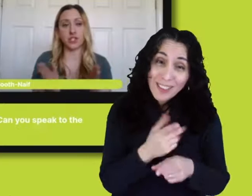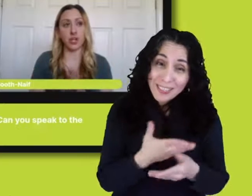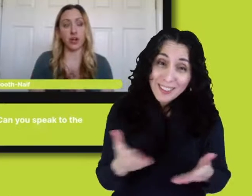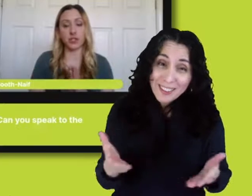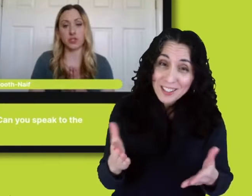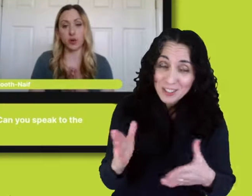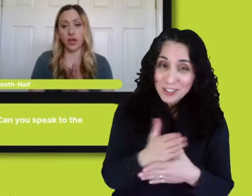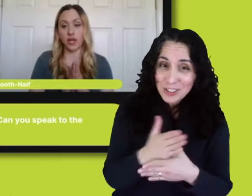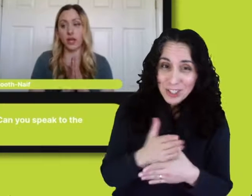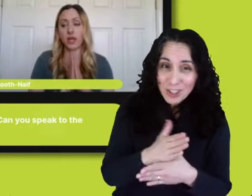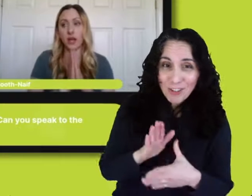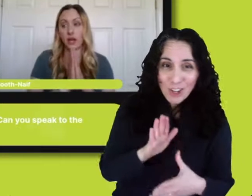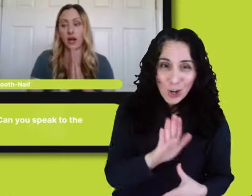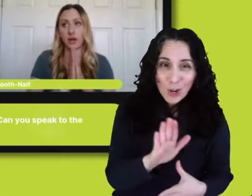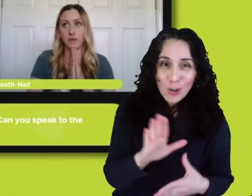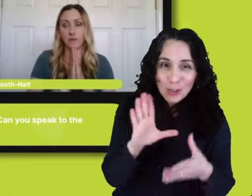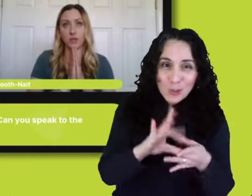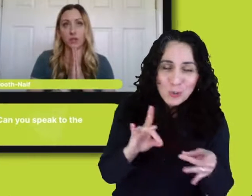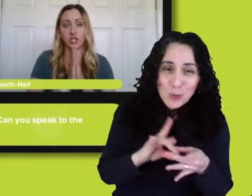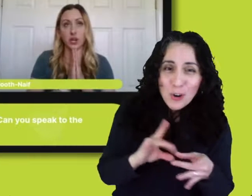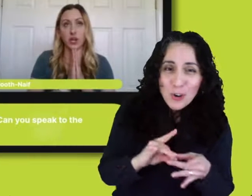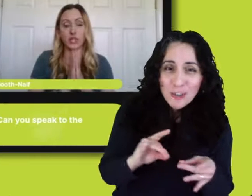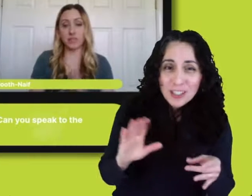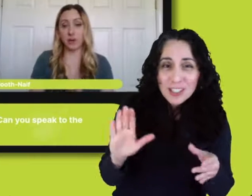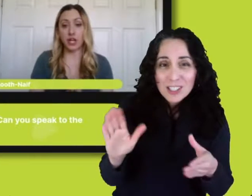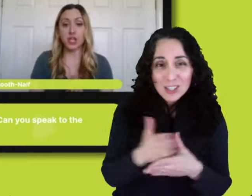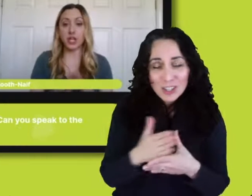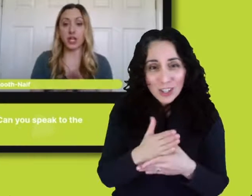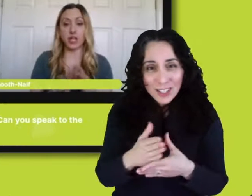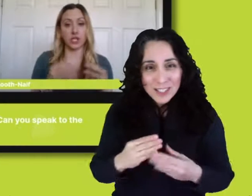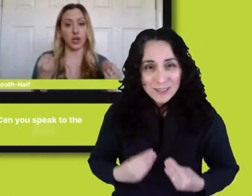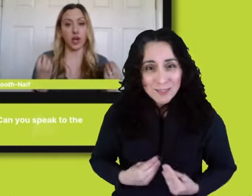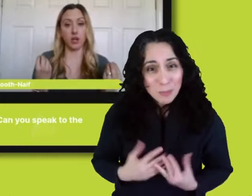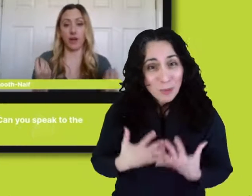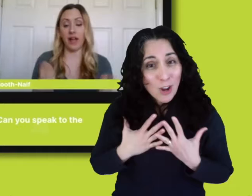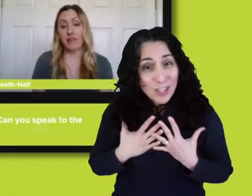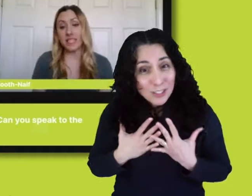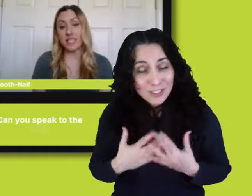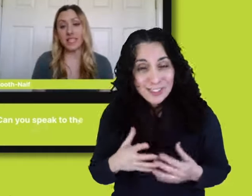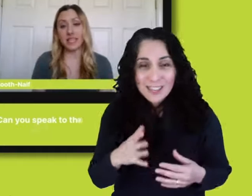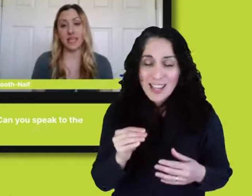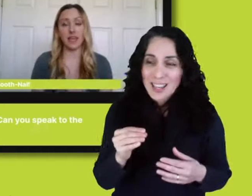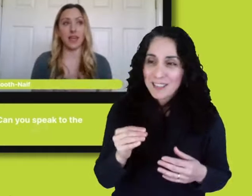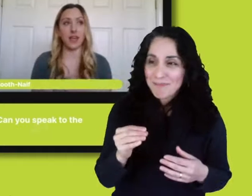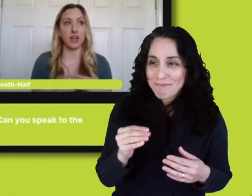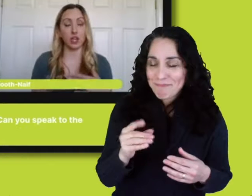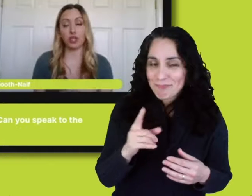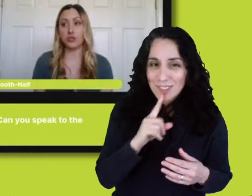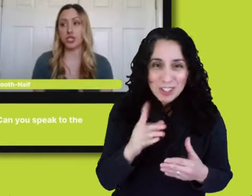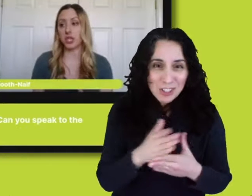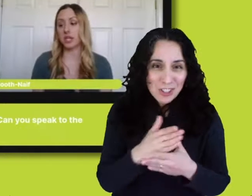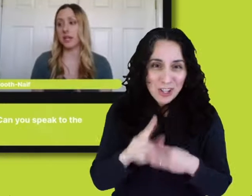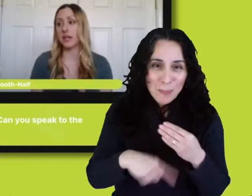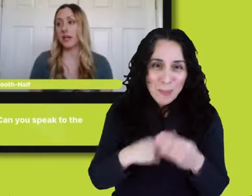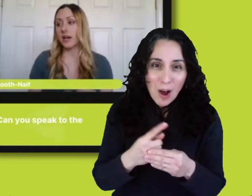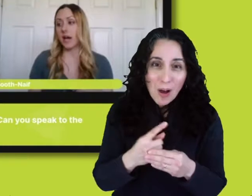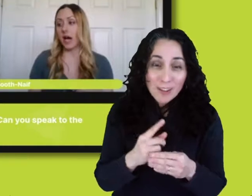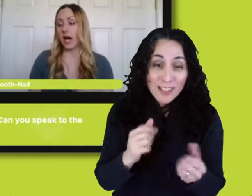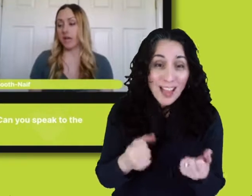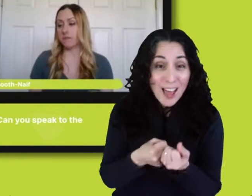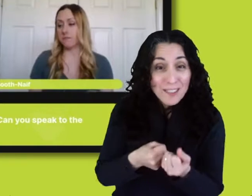by just sharing her story, and sharing inspiration, and sharing all about advocacy and